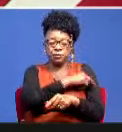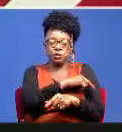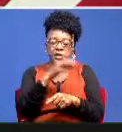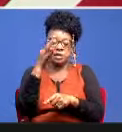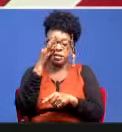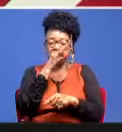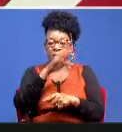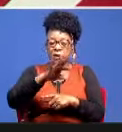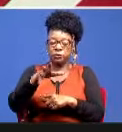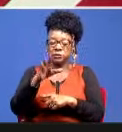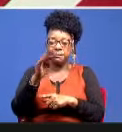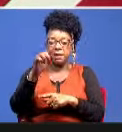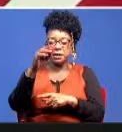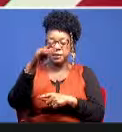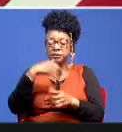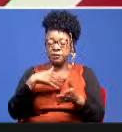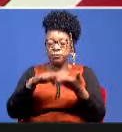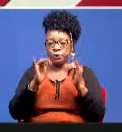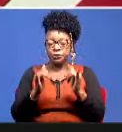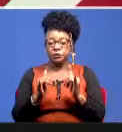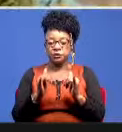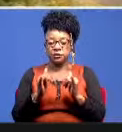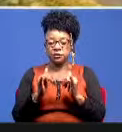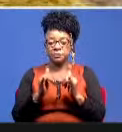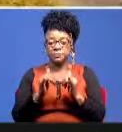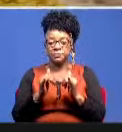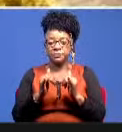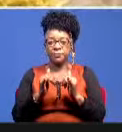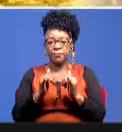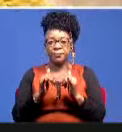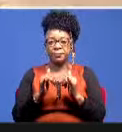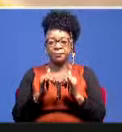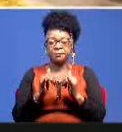Margaret Kimathi with that report.